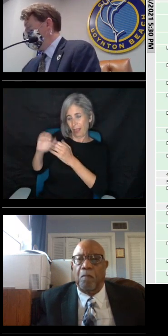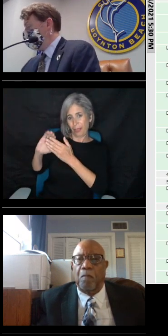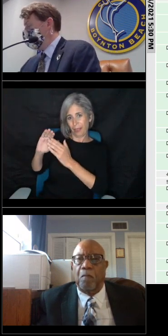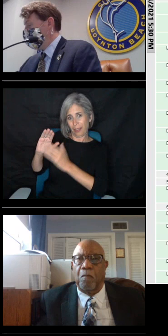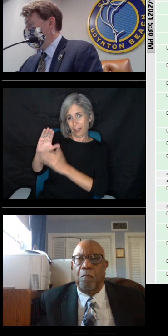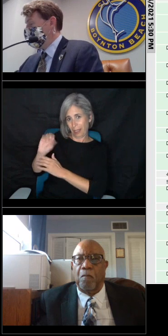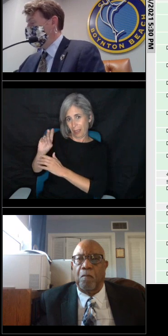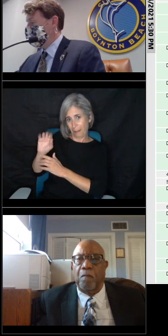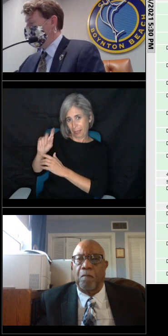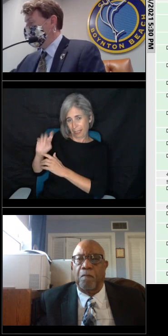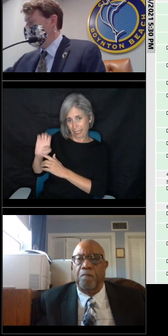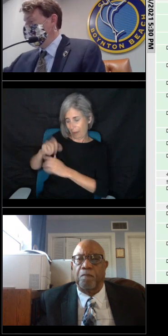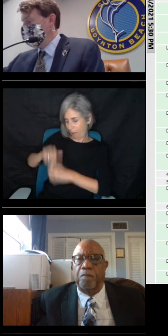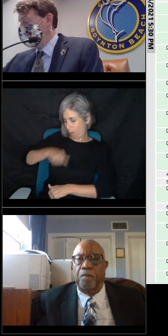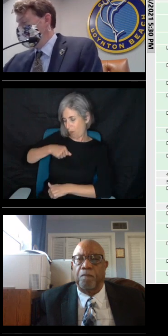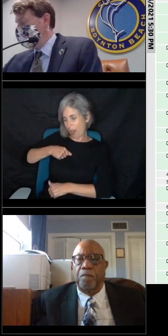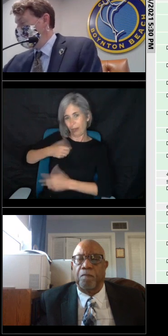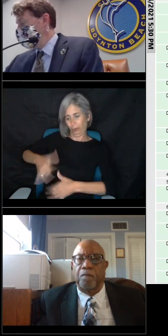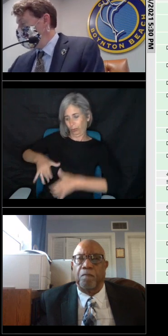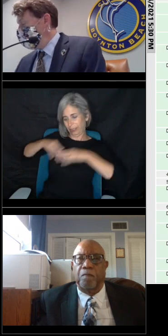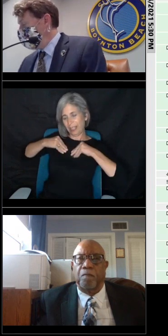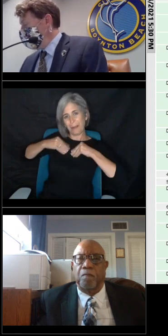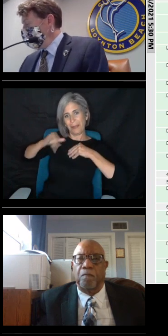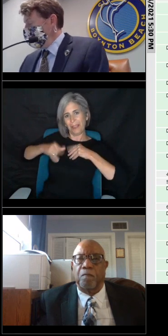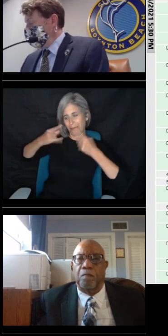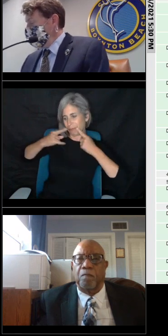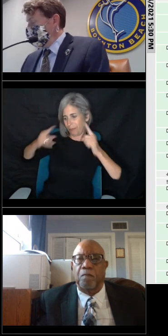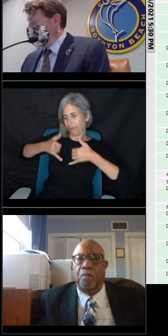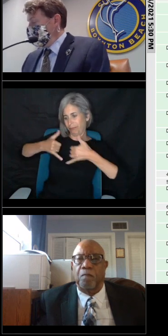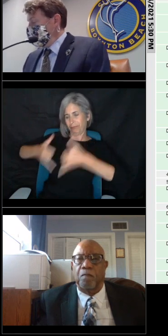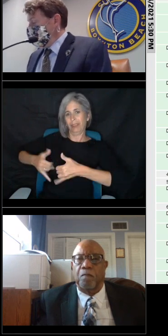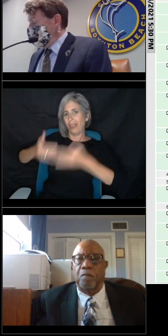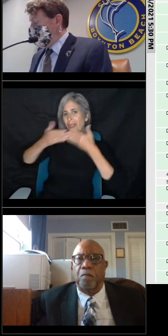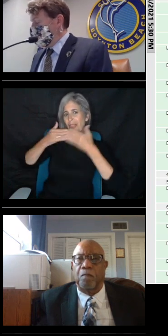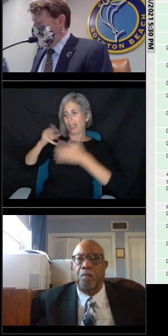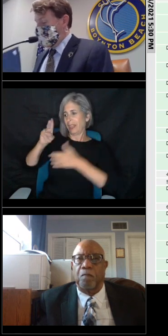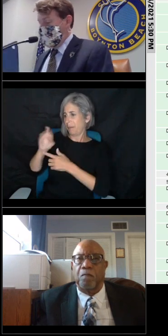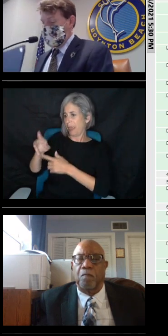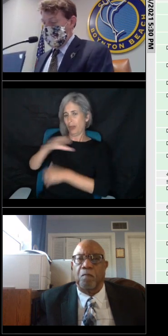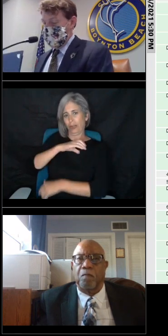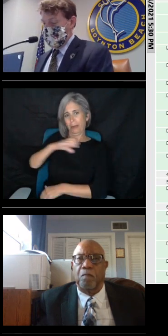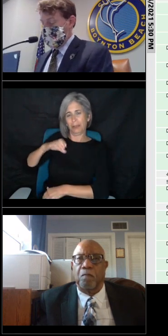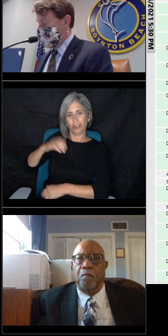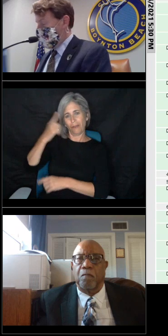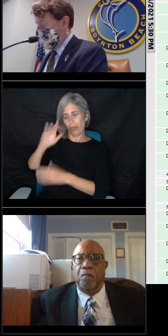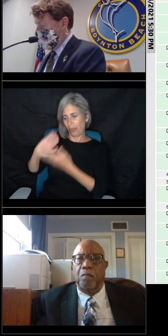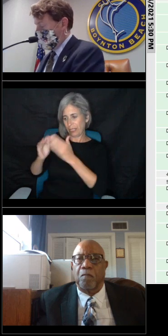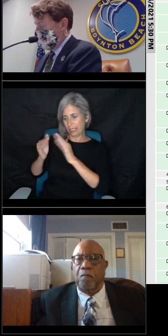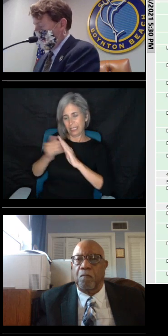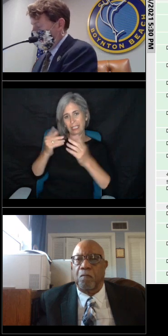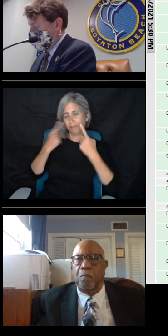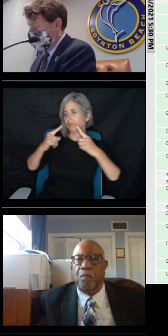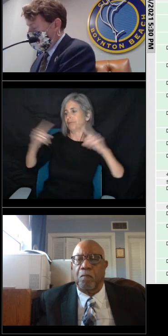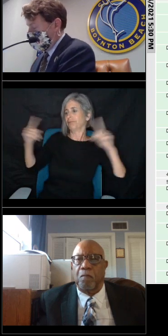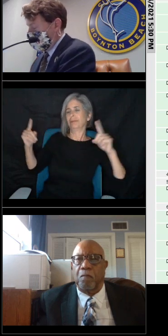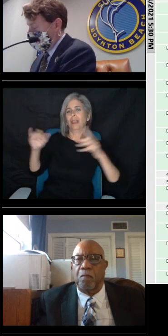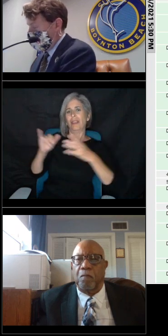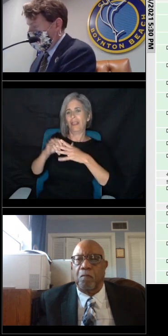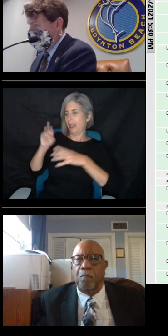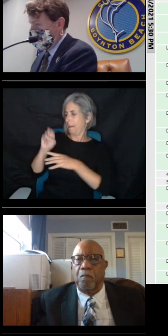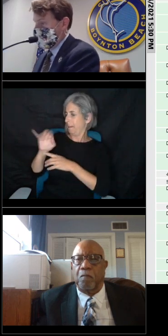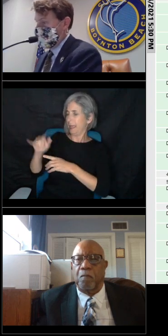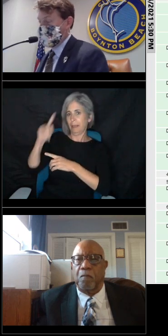I am proud to accept this proclamation and thank Mayor Grant and the other commissioners for the city's declaration that May is